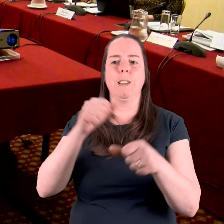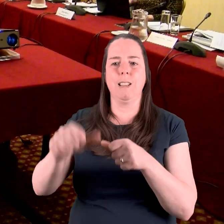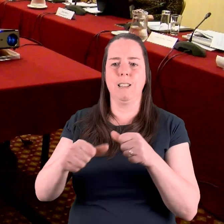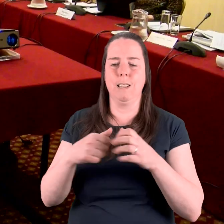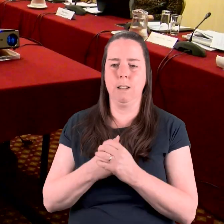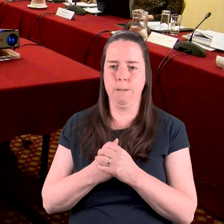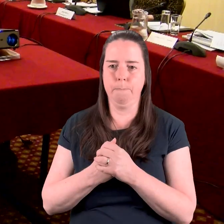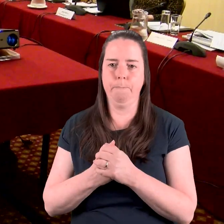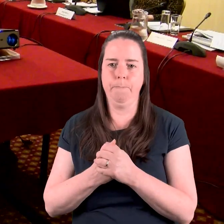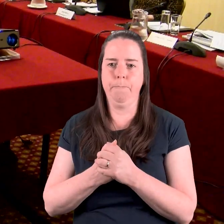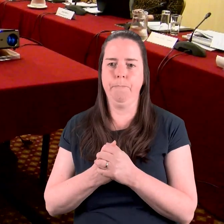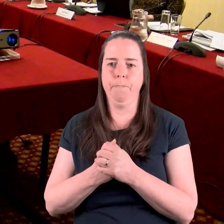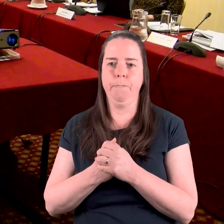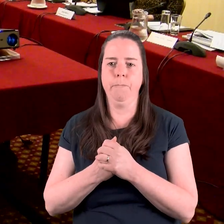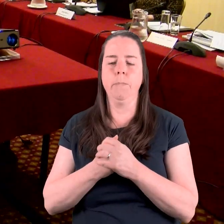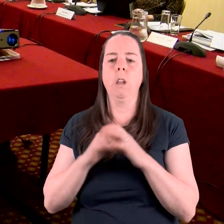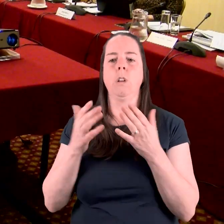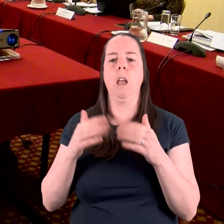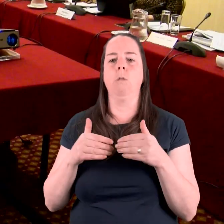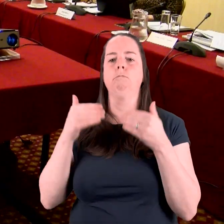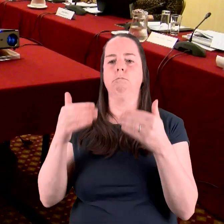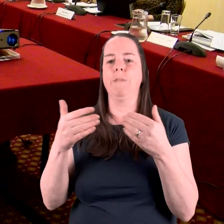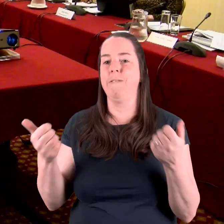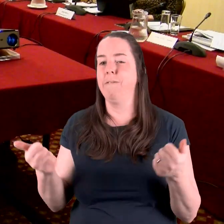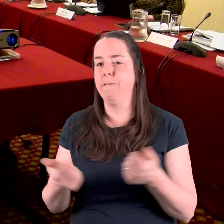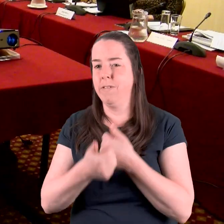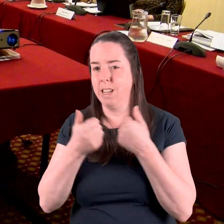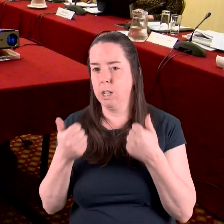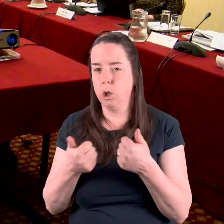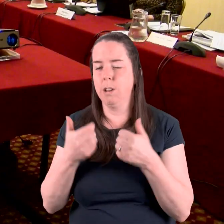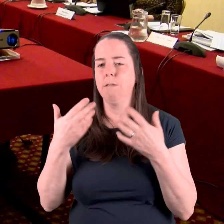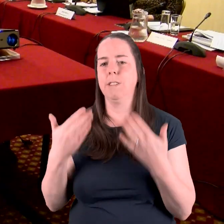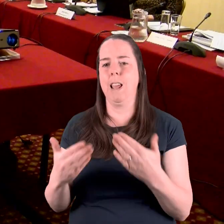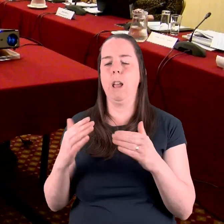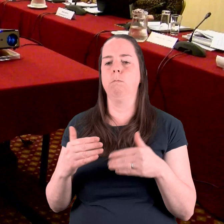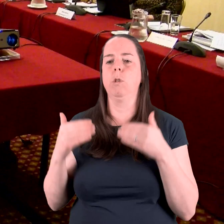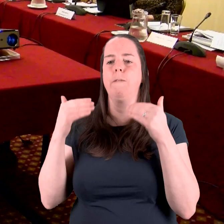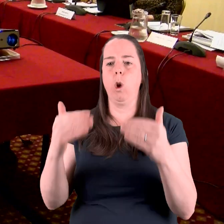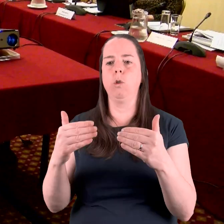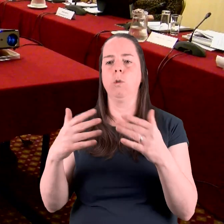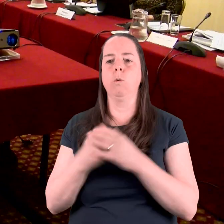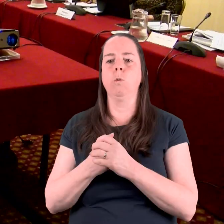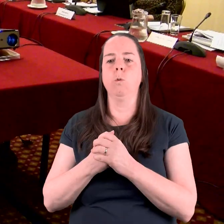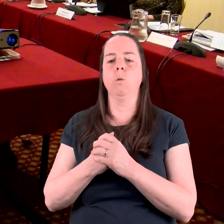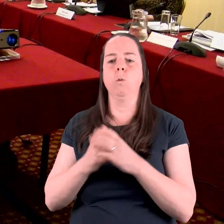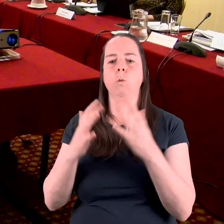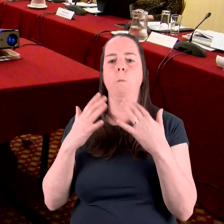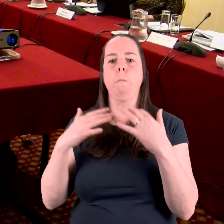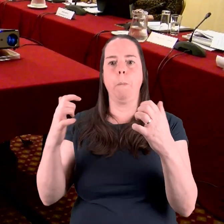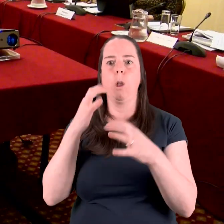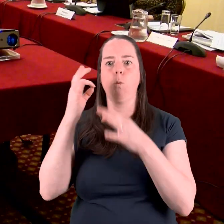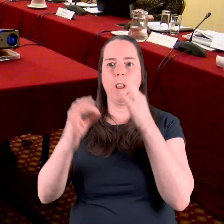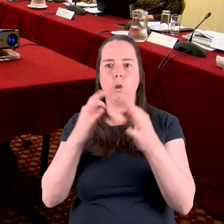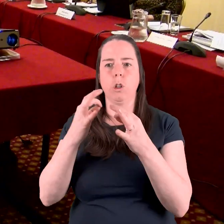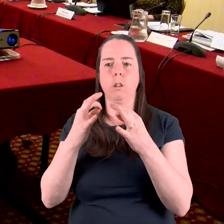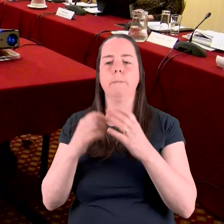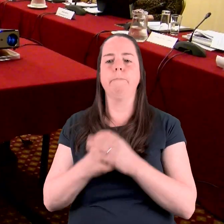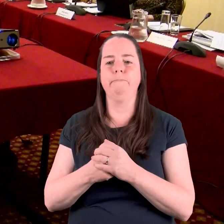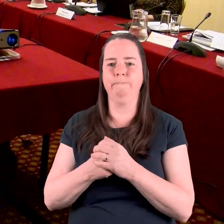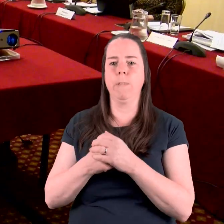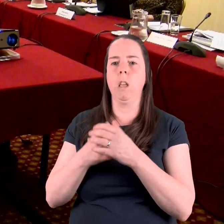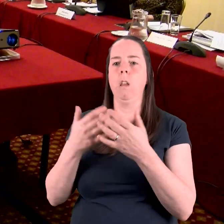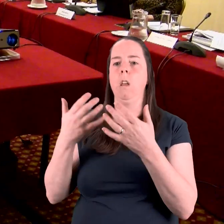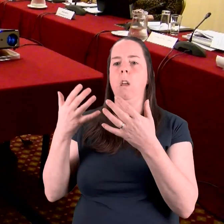that's been involved in those bidding processes. Okay, so if we are completed on that, we now move on to